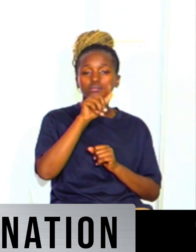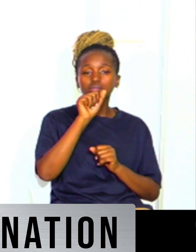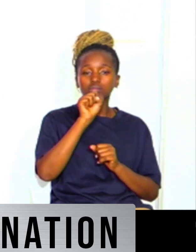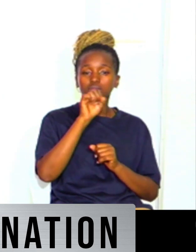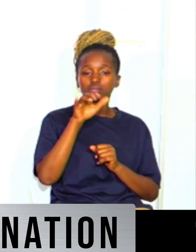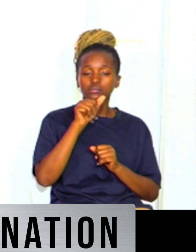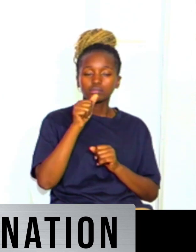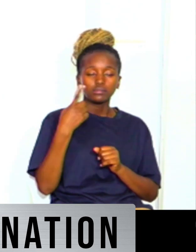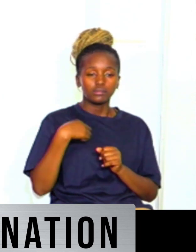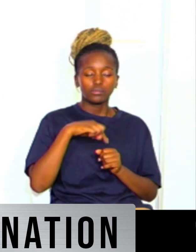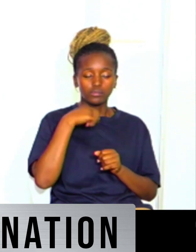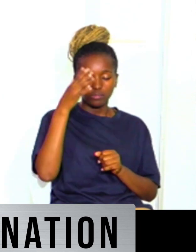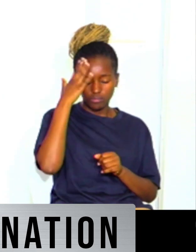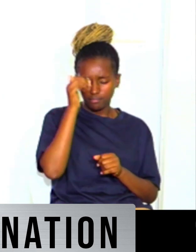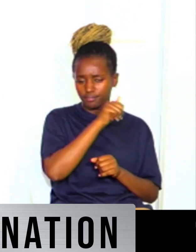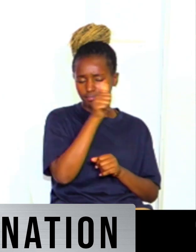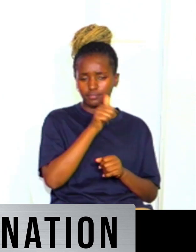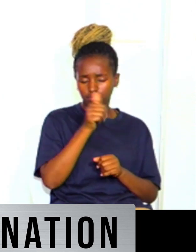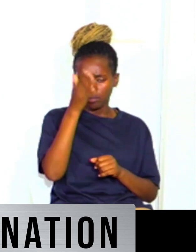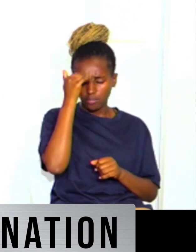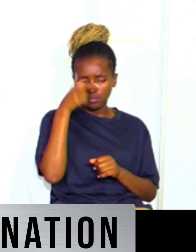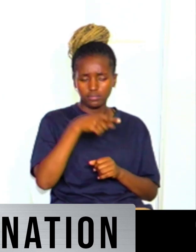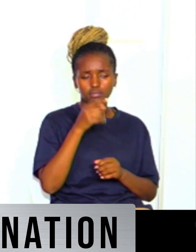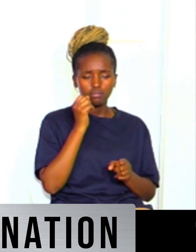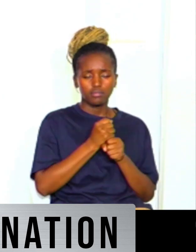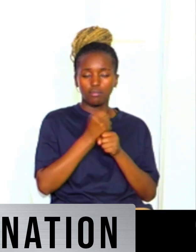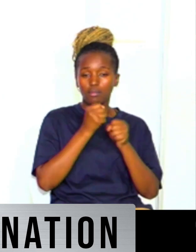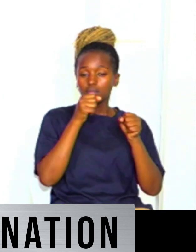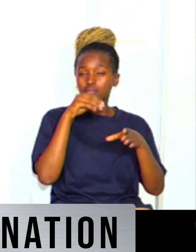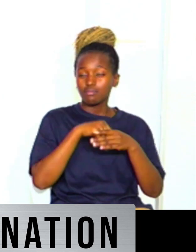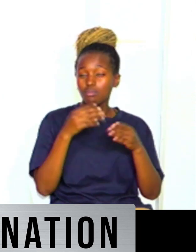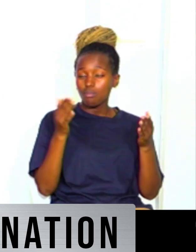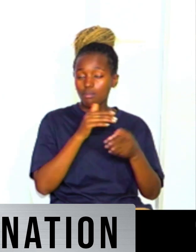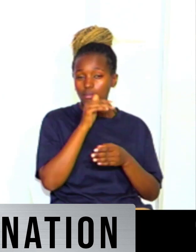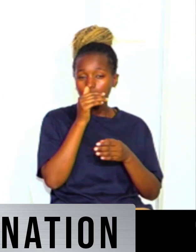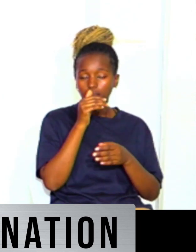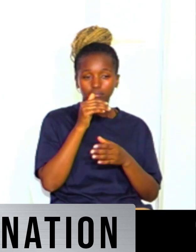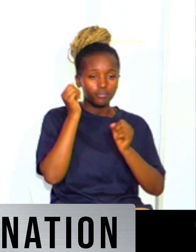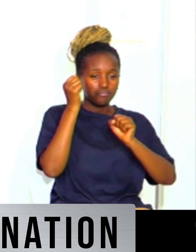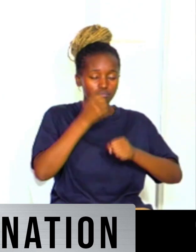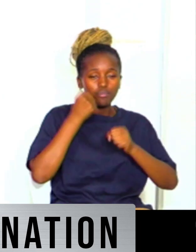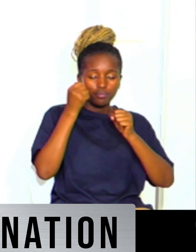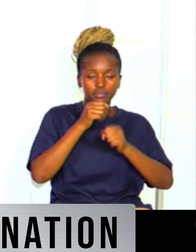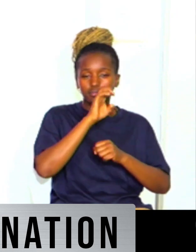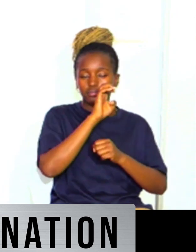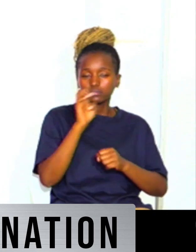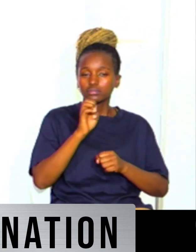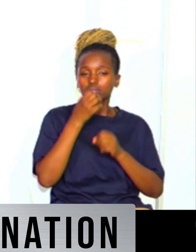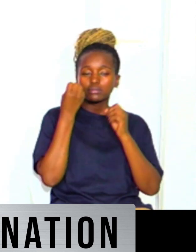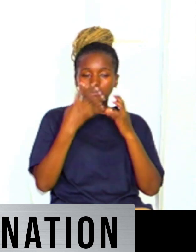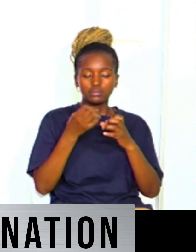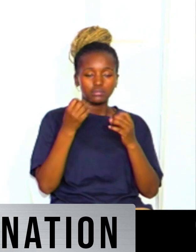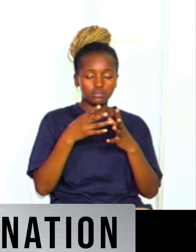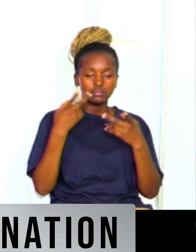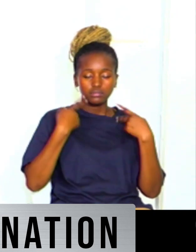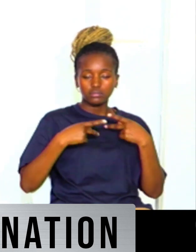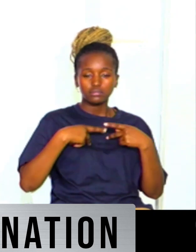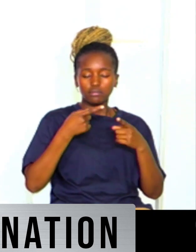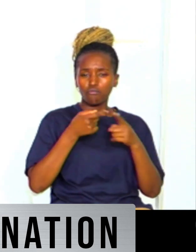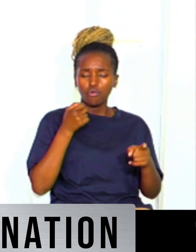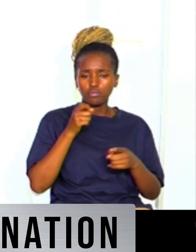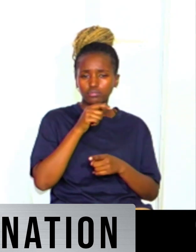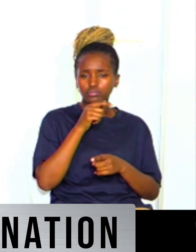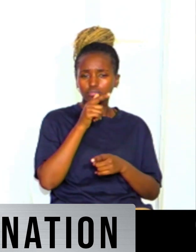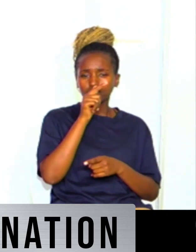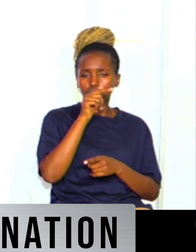Yeah. He's an MP of where? Mumias? Mumias East. But Turkanas know him. Yeah. And people in the